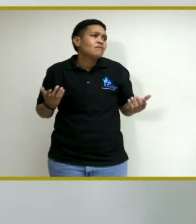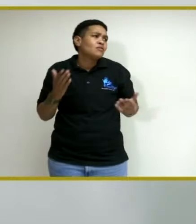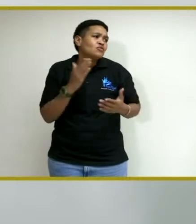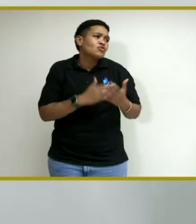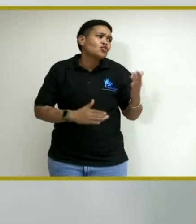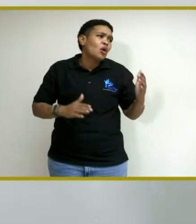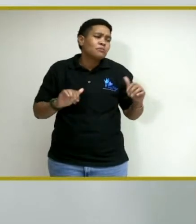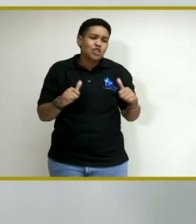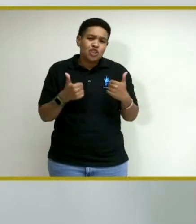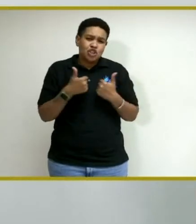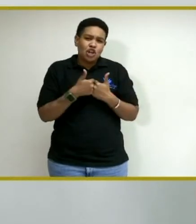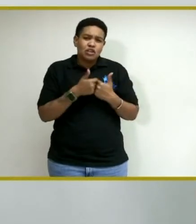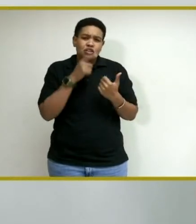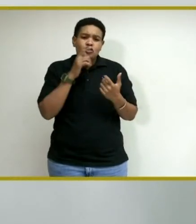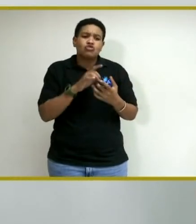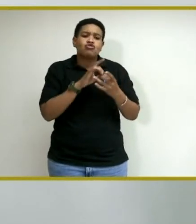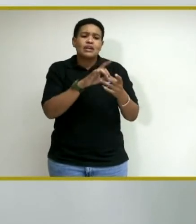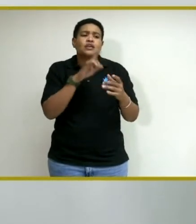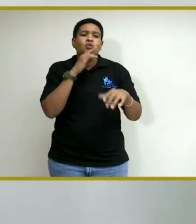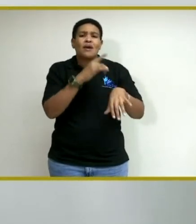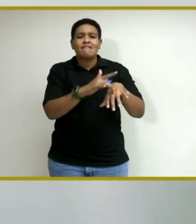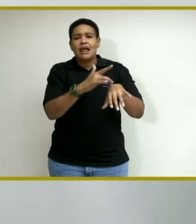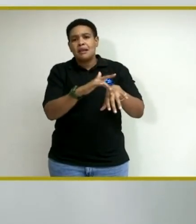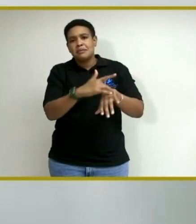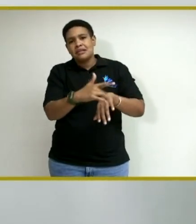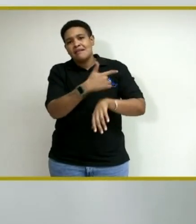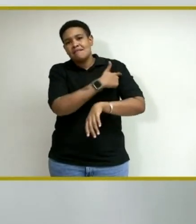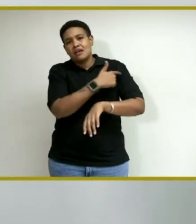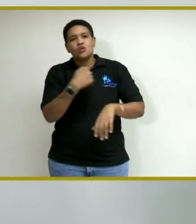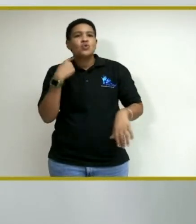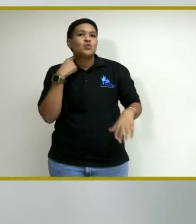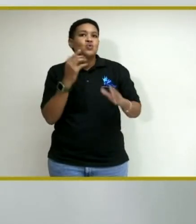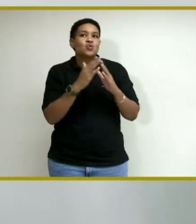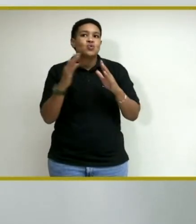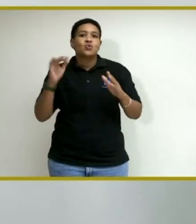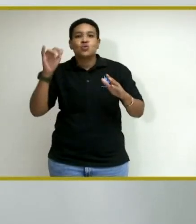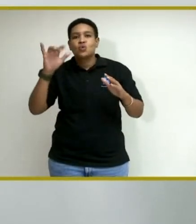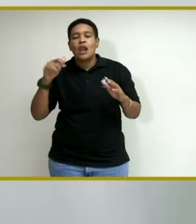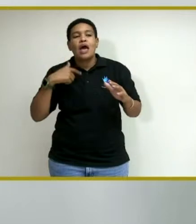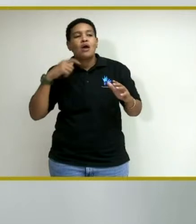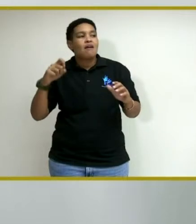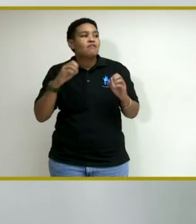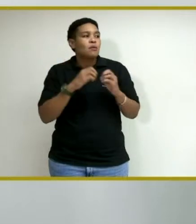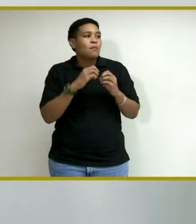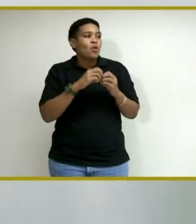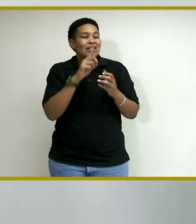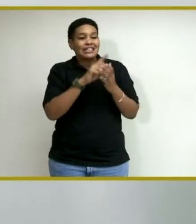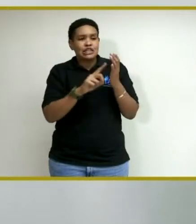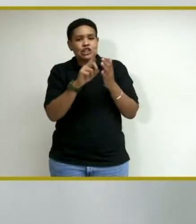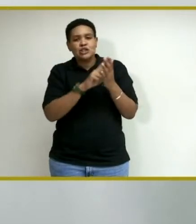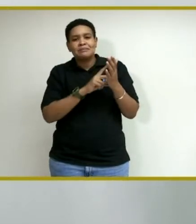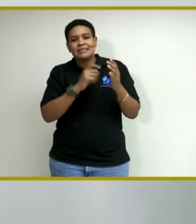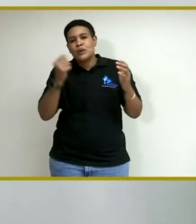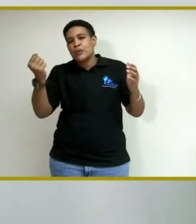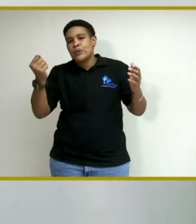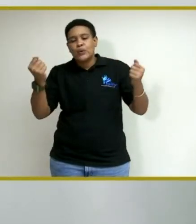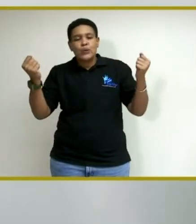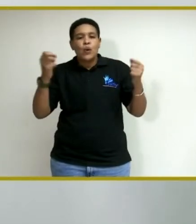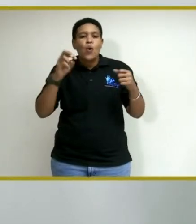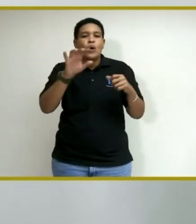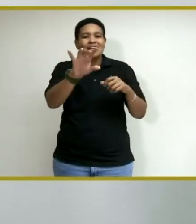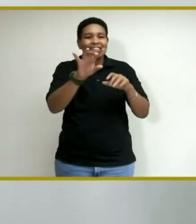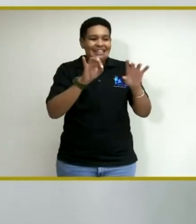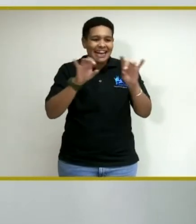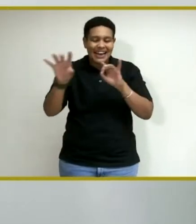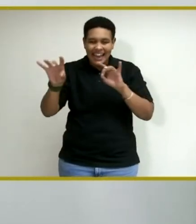some challenges as it relates to the availability of vaccines. And so we're going to have to be more discriminatory or selective, to